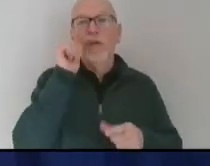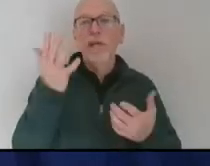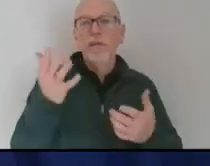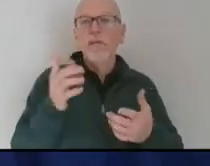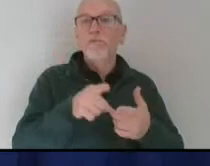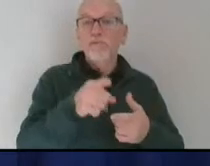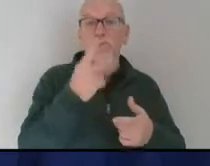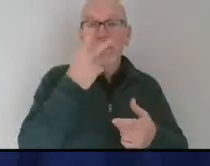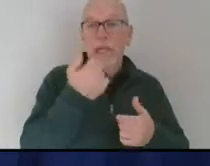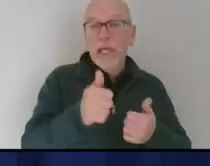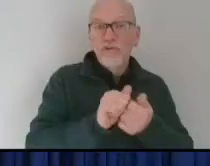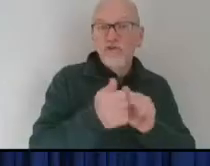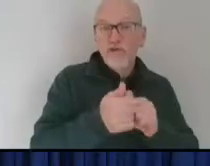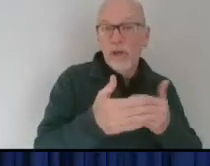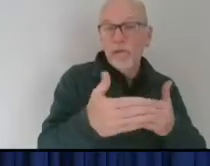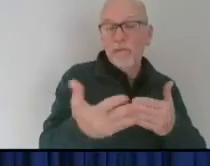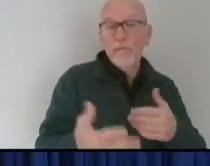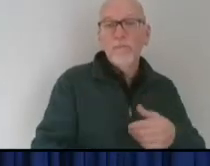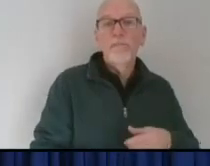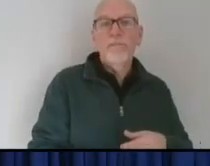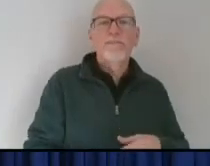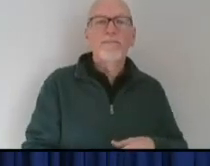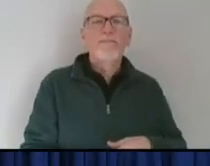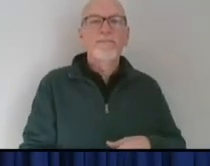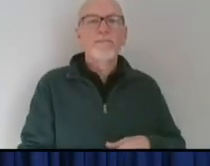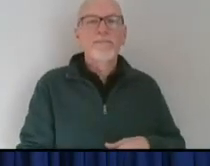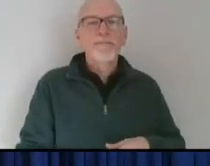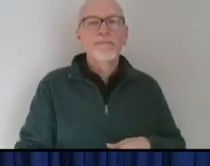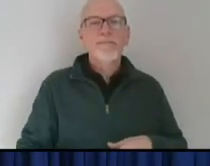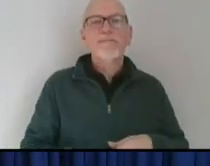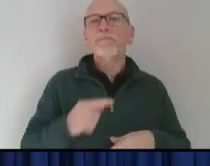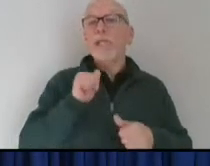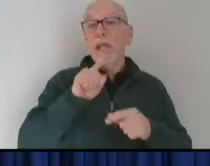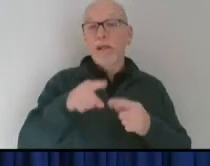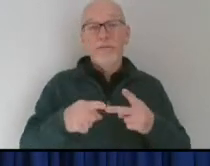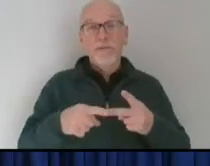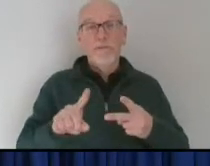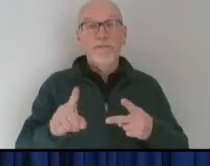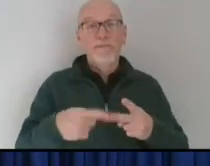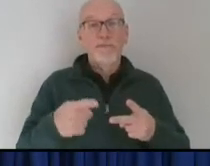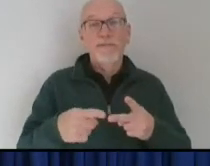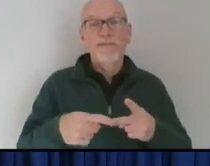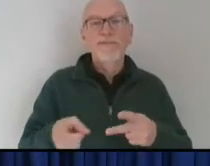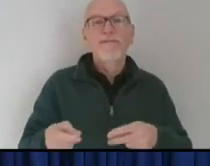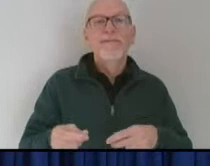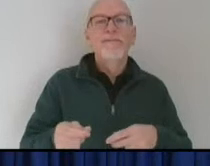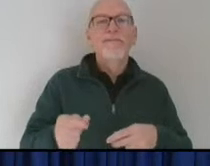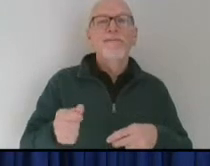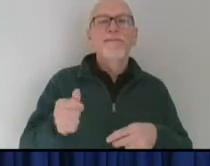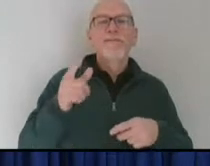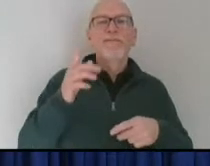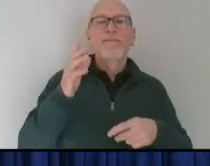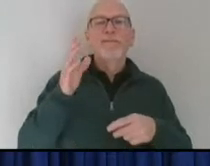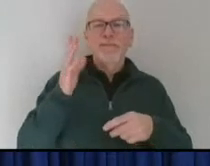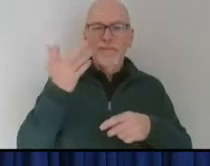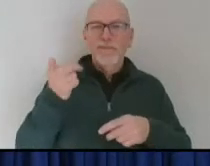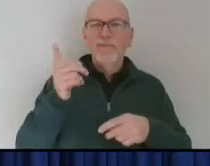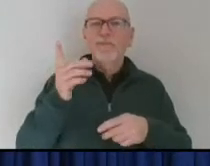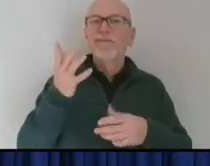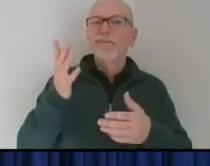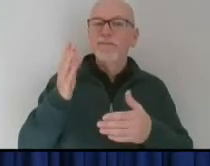changes do you anticipate seeing in the future? Well, let me answer the second one first because it'll be quick. Elections have consequences. There will be changes.